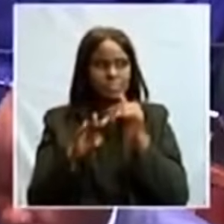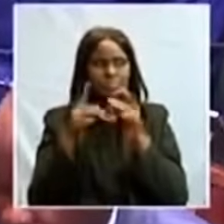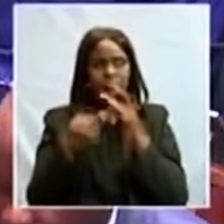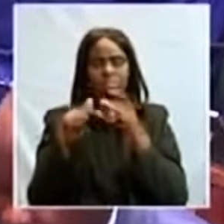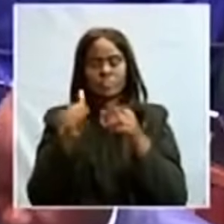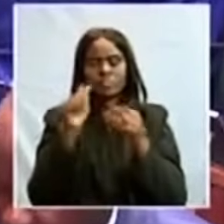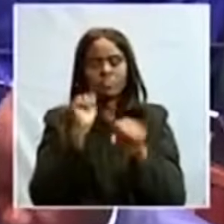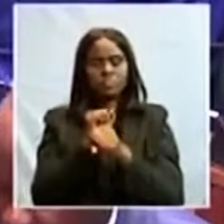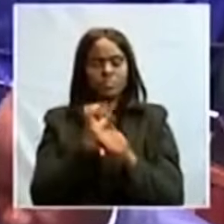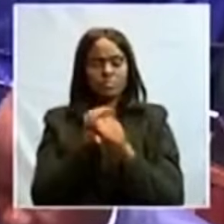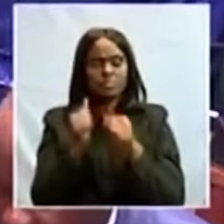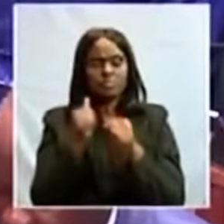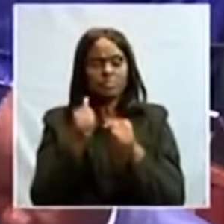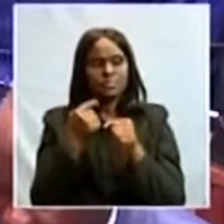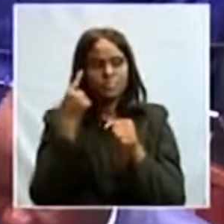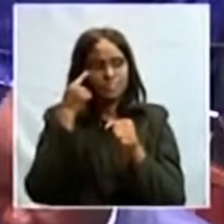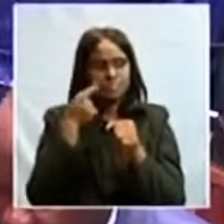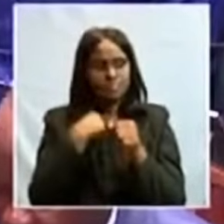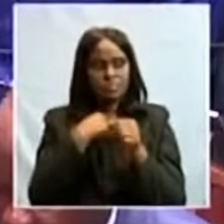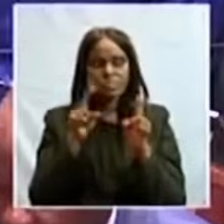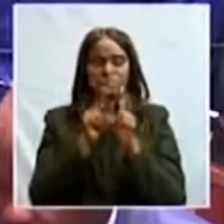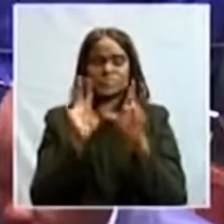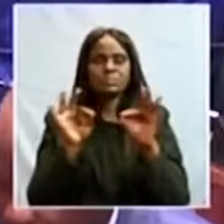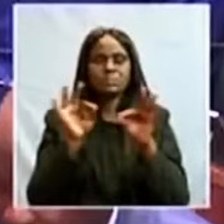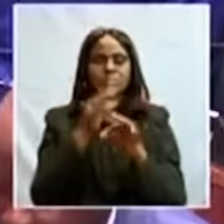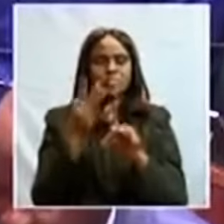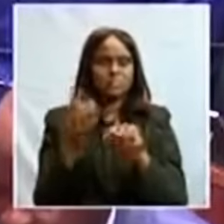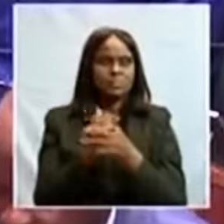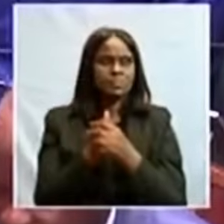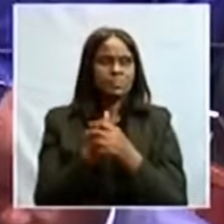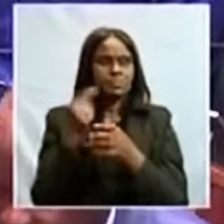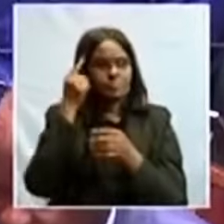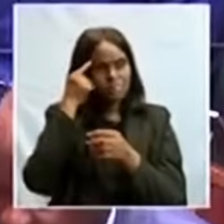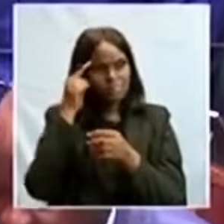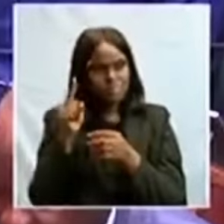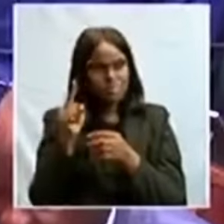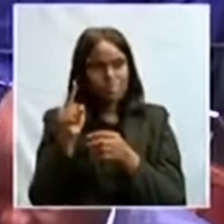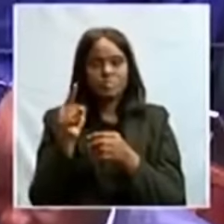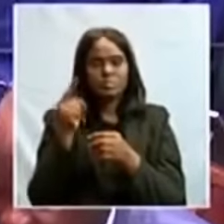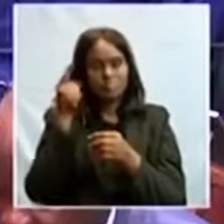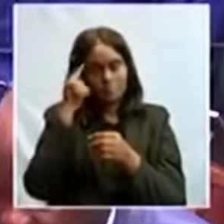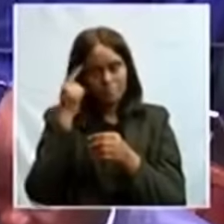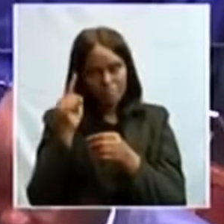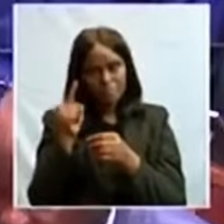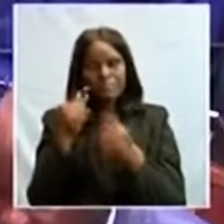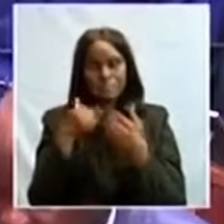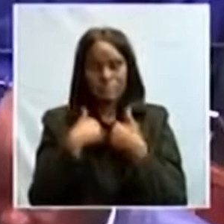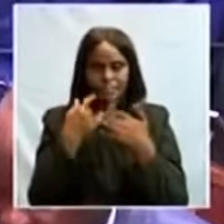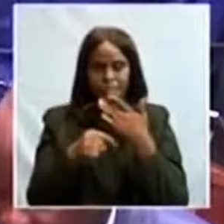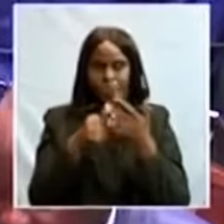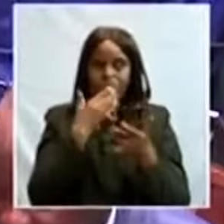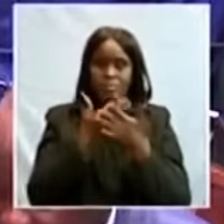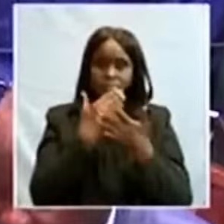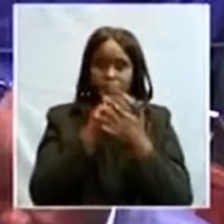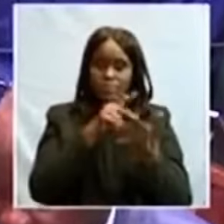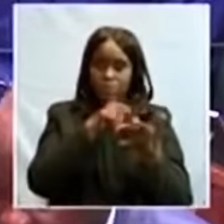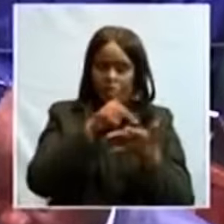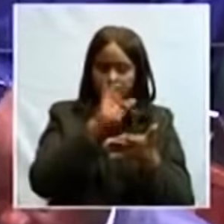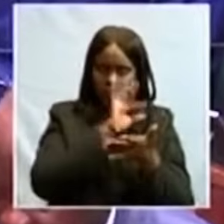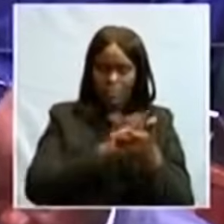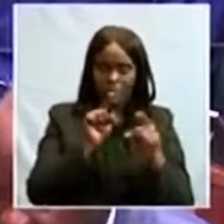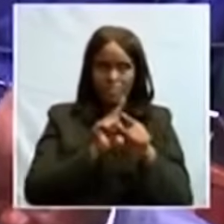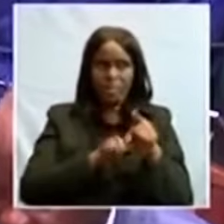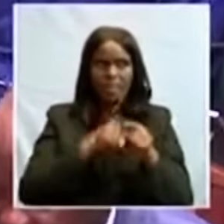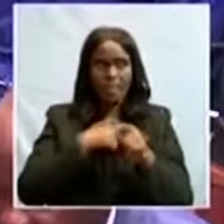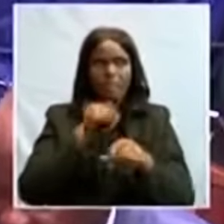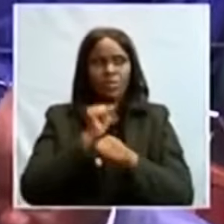is doing now. I think for me that is the most important thing. Yeah. The government, by having that equal pay I talked about, has done